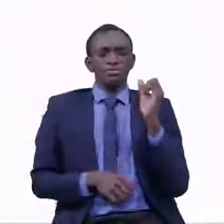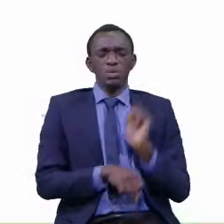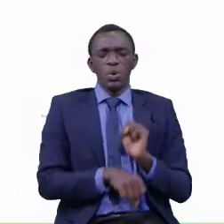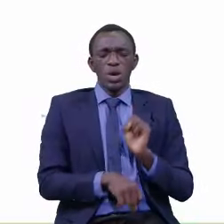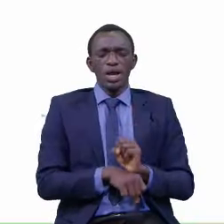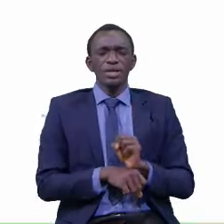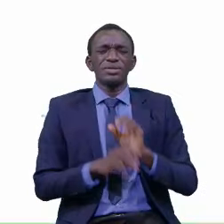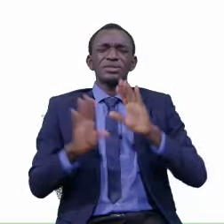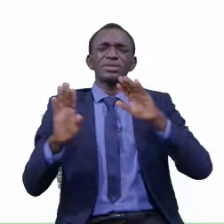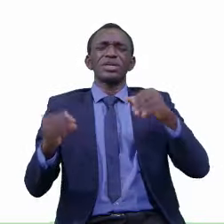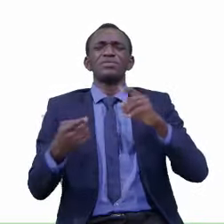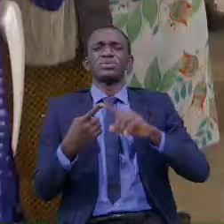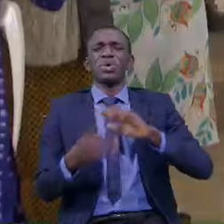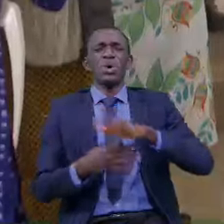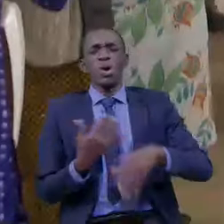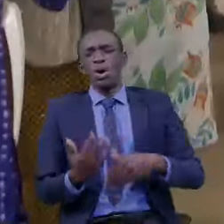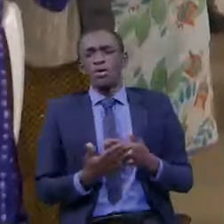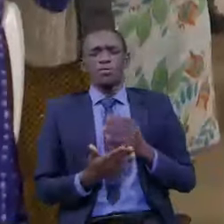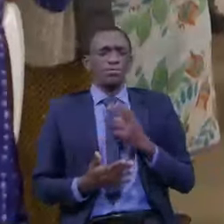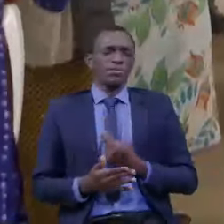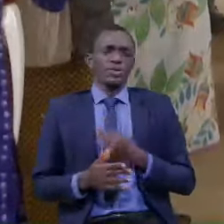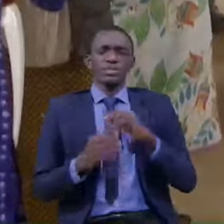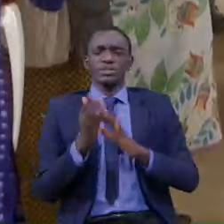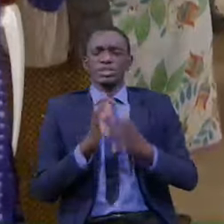everyone in Jesus' name.